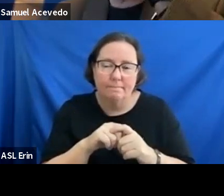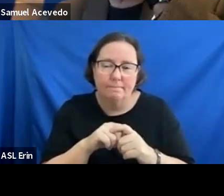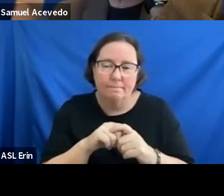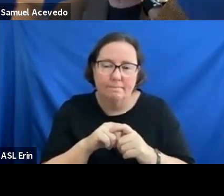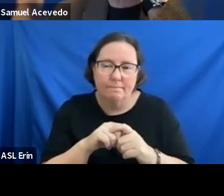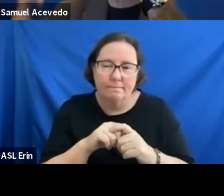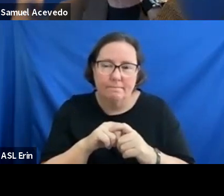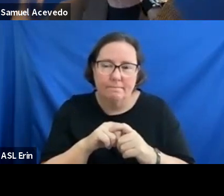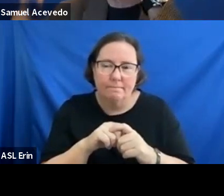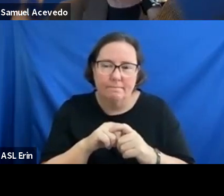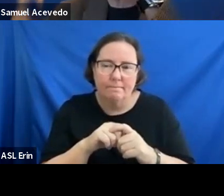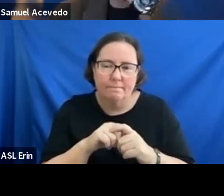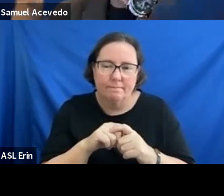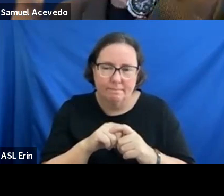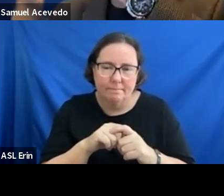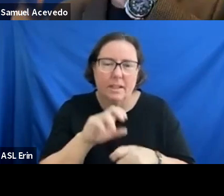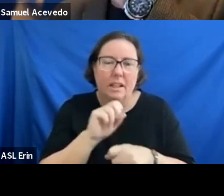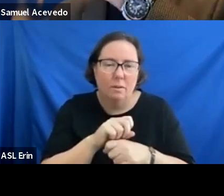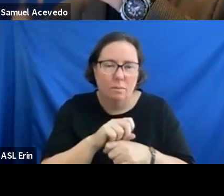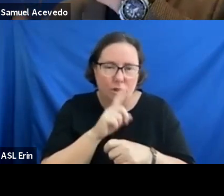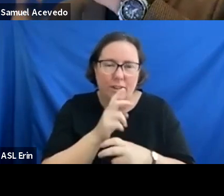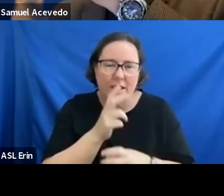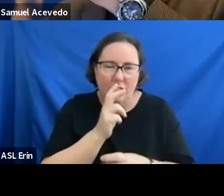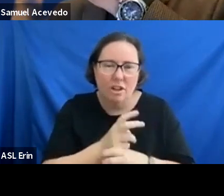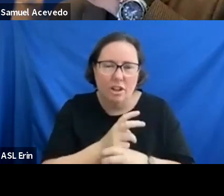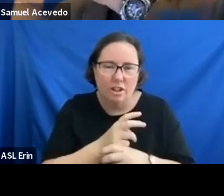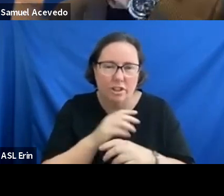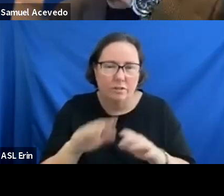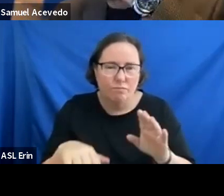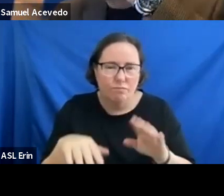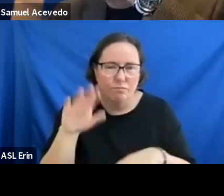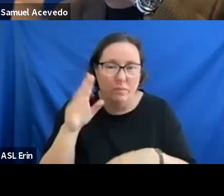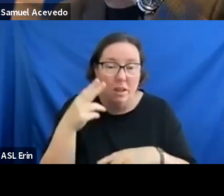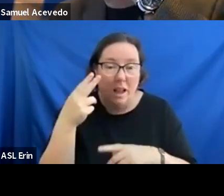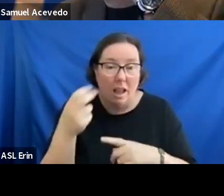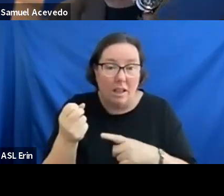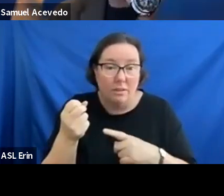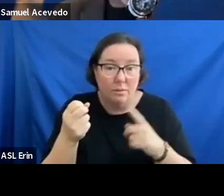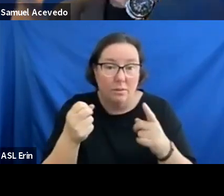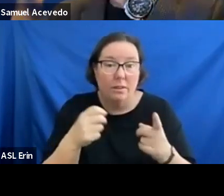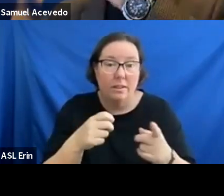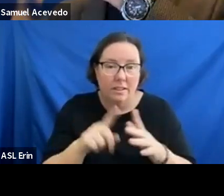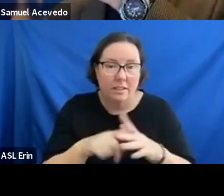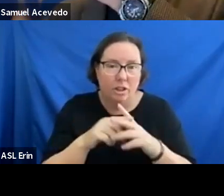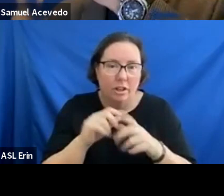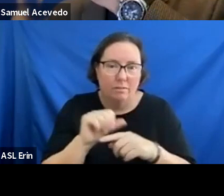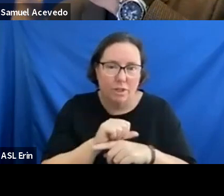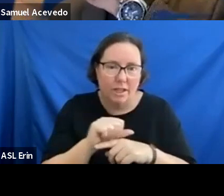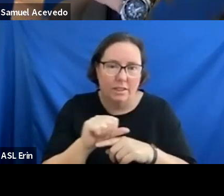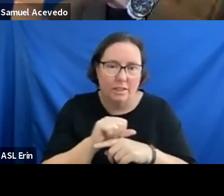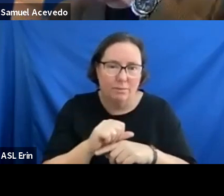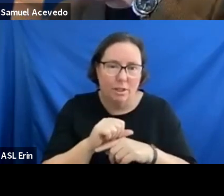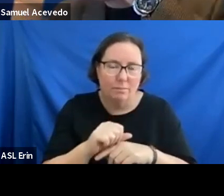he's very worked very hard. When he was in the high school, he started to practice at